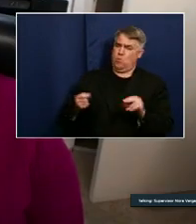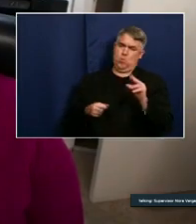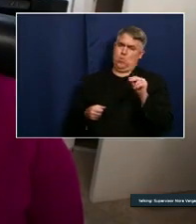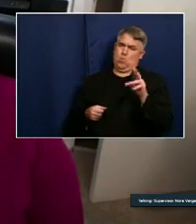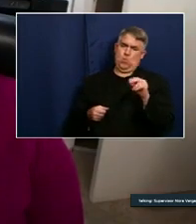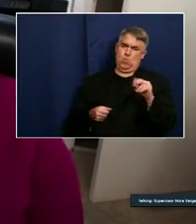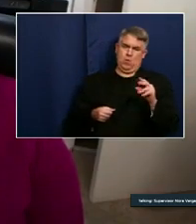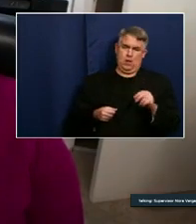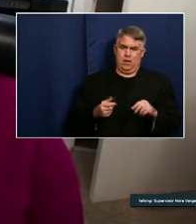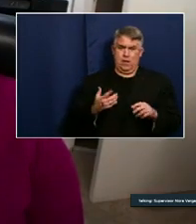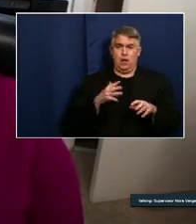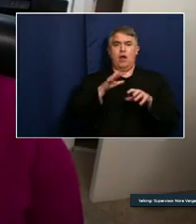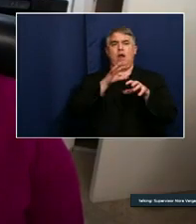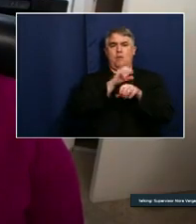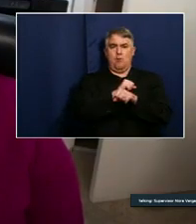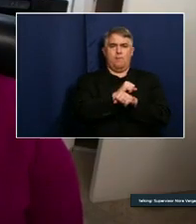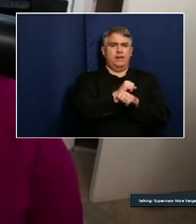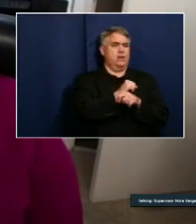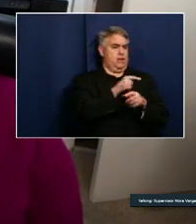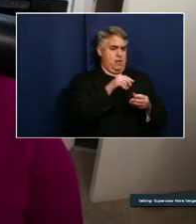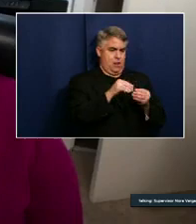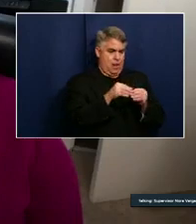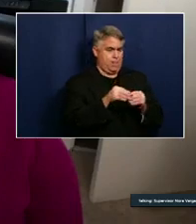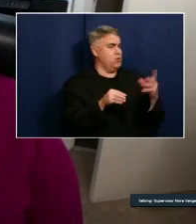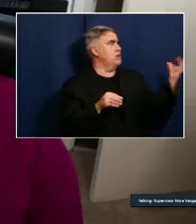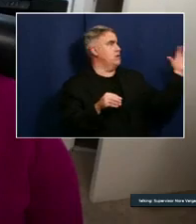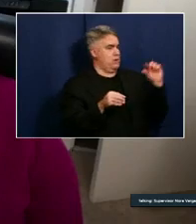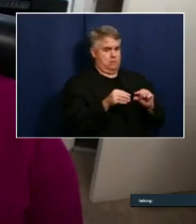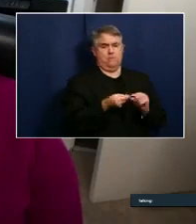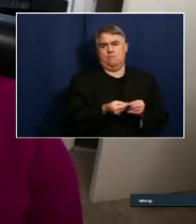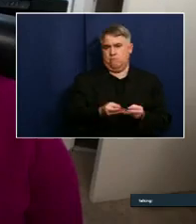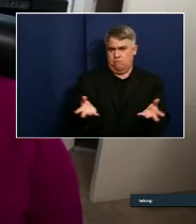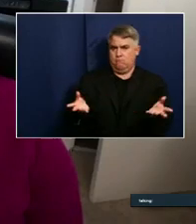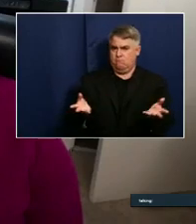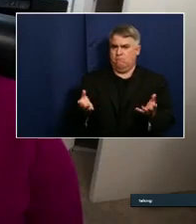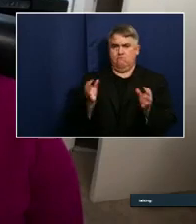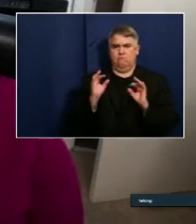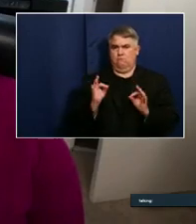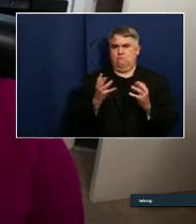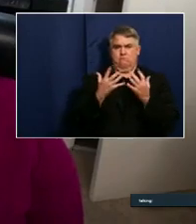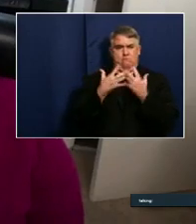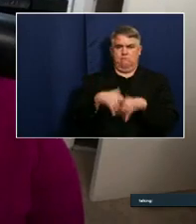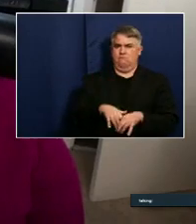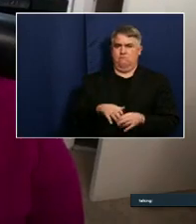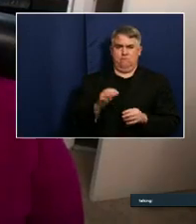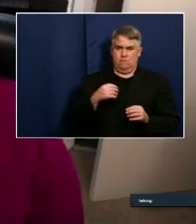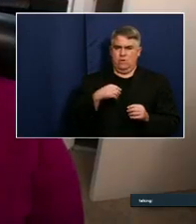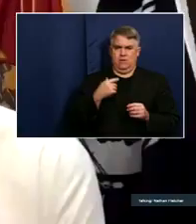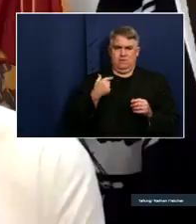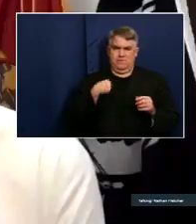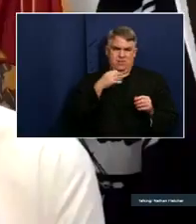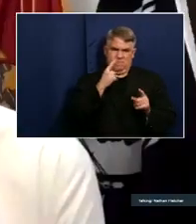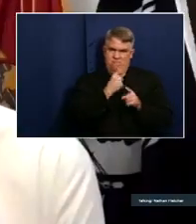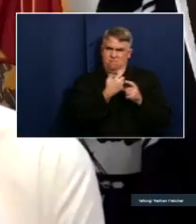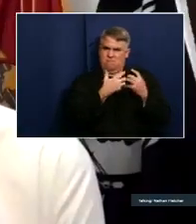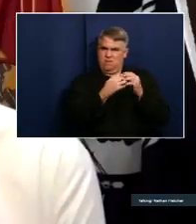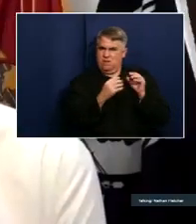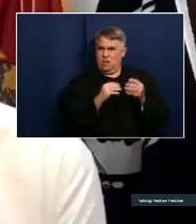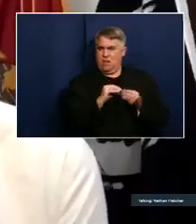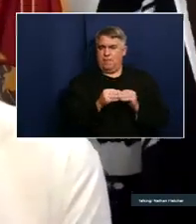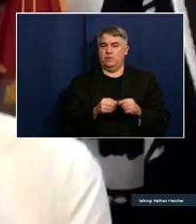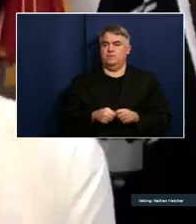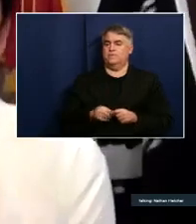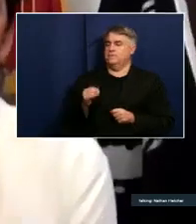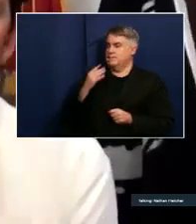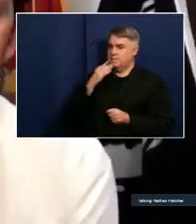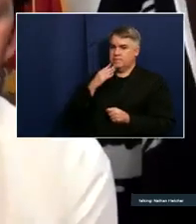the information out there, and they're filling them out as soon as possible as well. Thank you. All right, let's go to our last question for